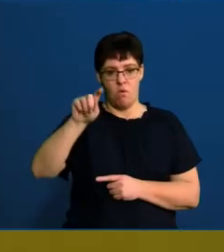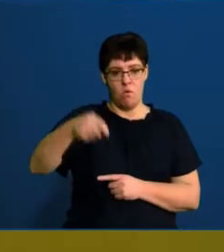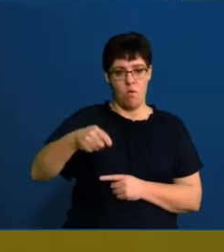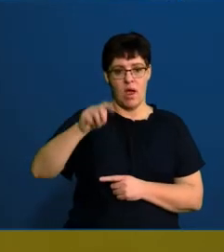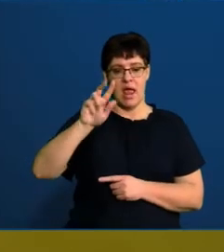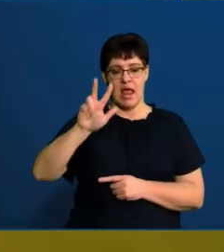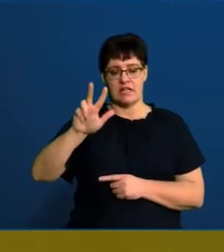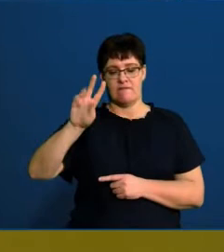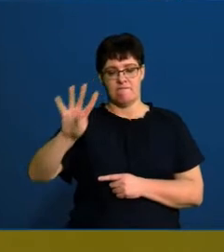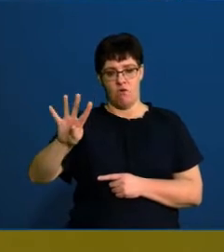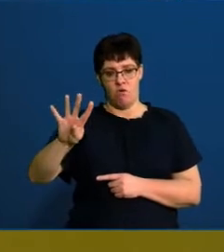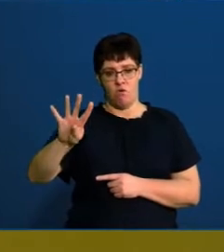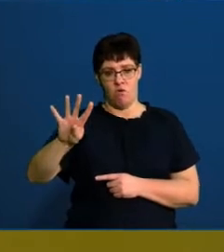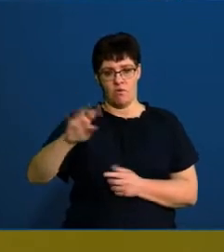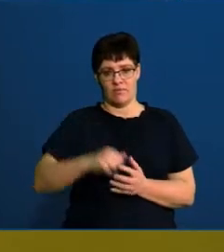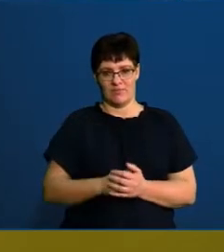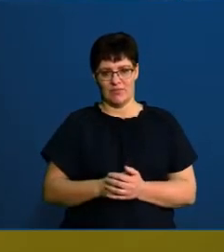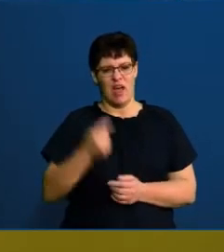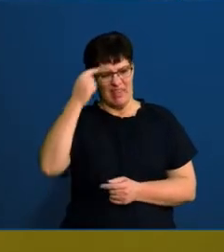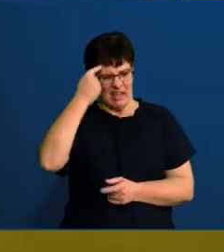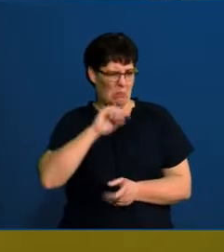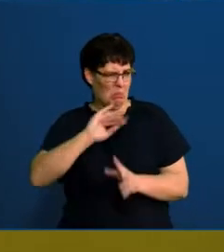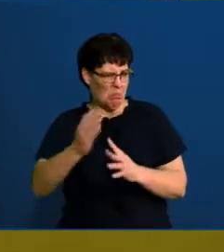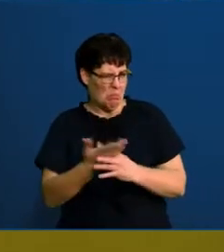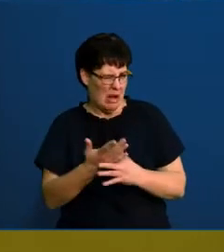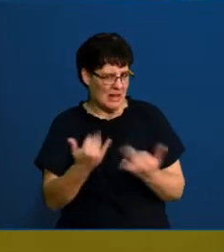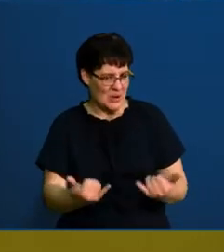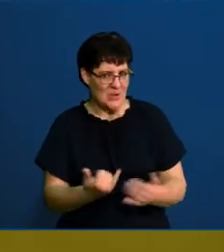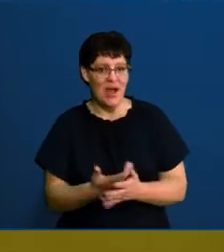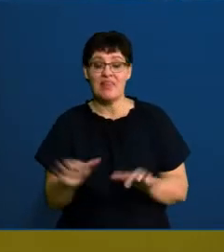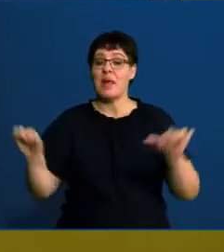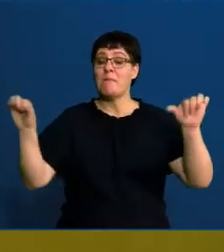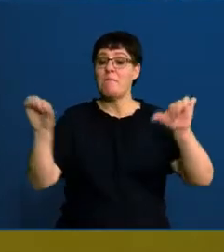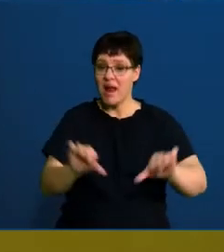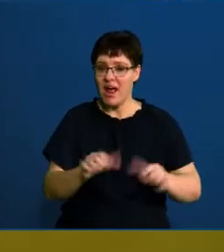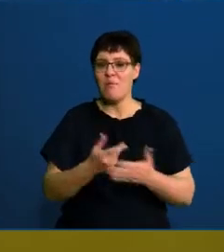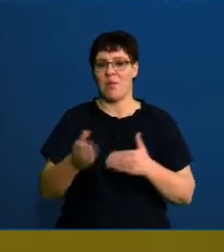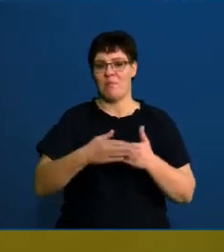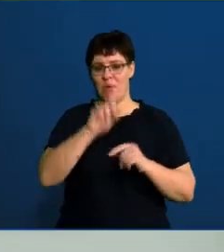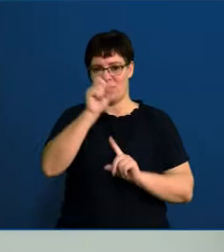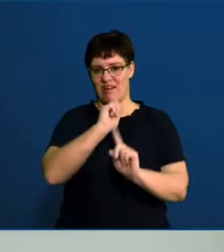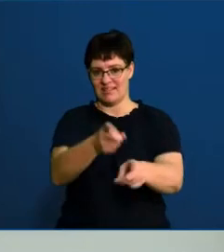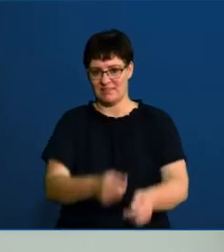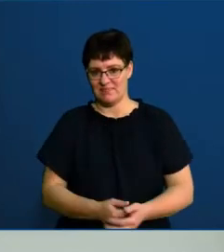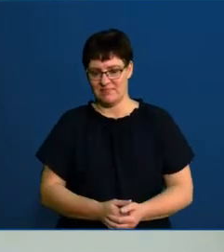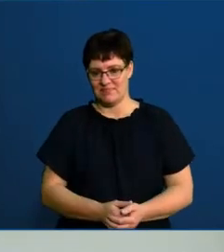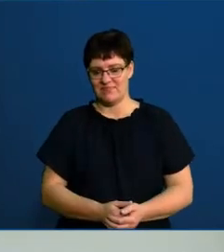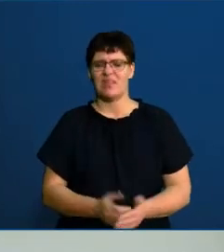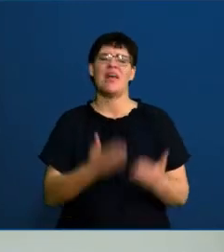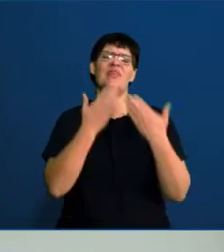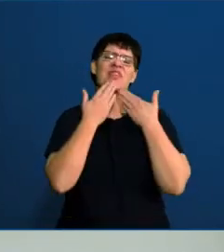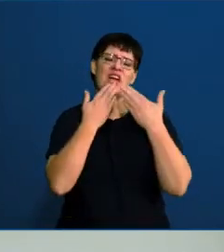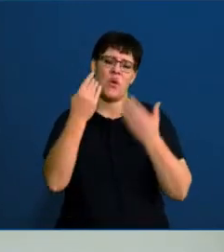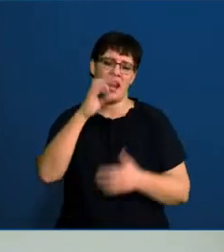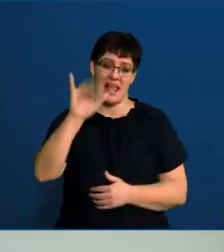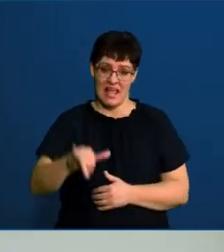that. Okay, I think it's time for a little bit of a break, and then we will come back and do another question. Thank you, Haley. Guys,